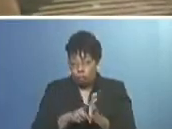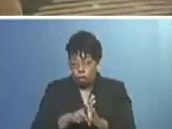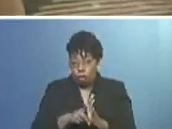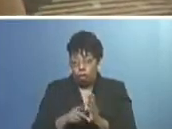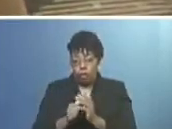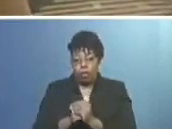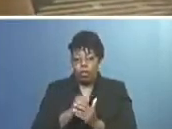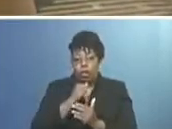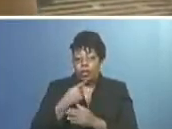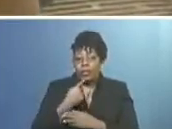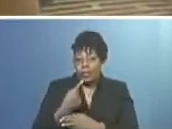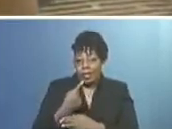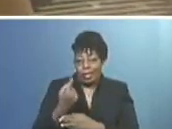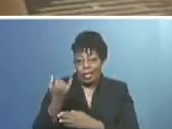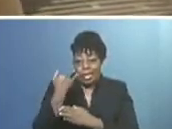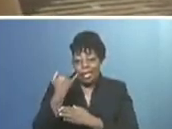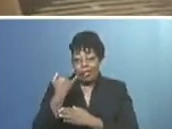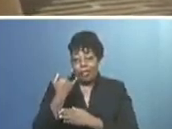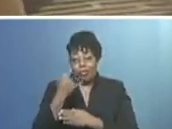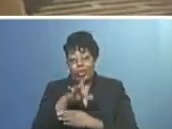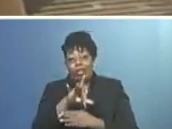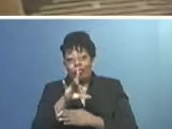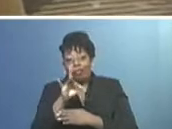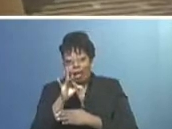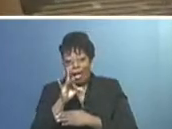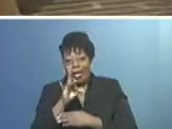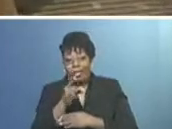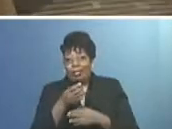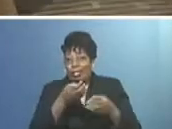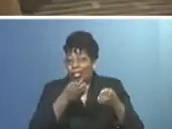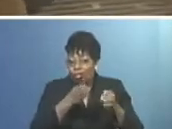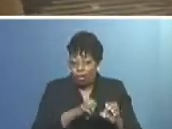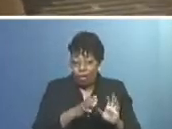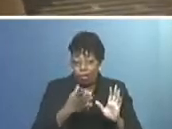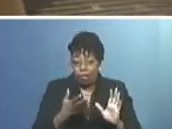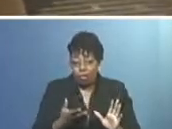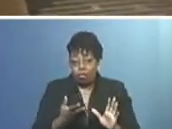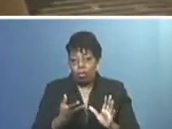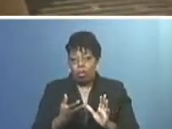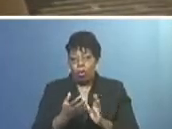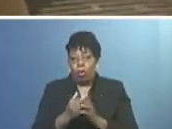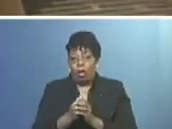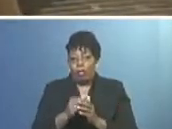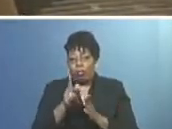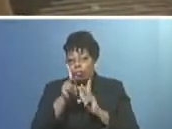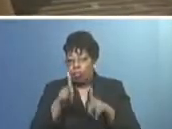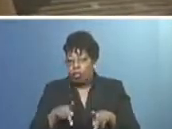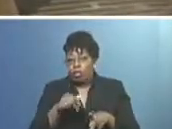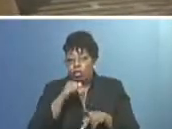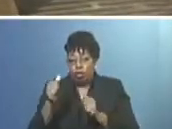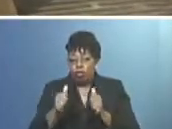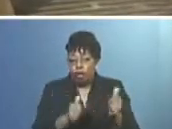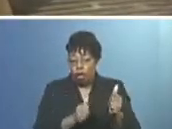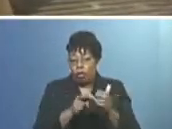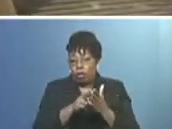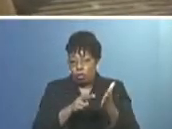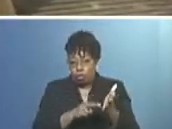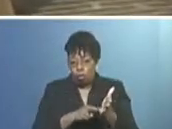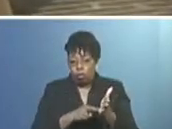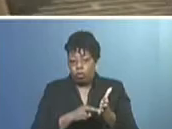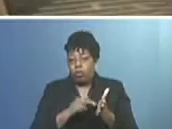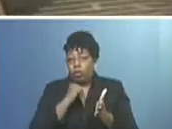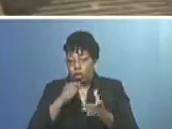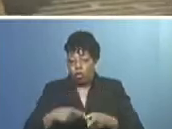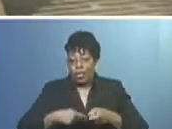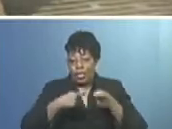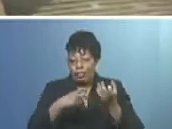say that if we do come across instances where persons are not following the protocols, that we cannot issue